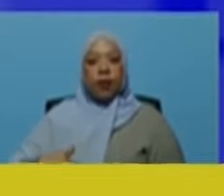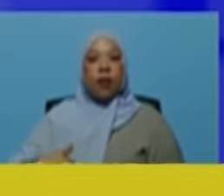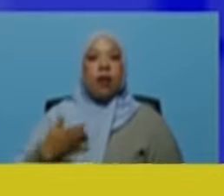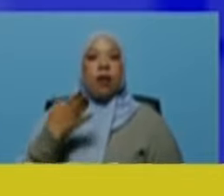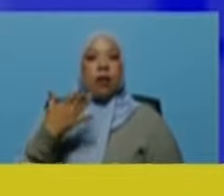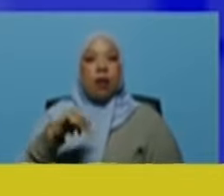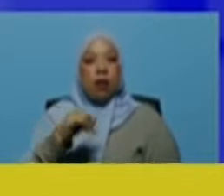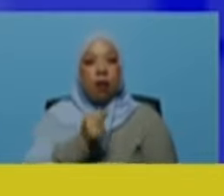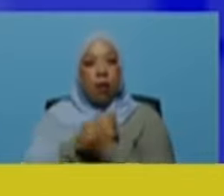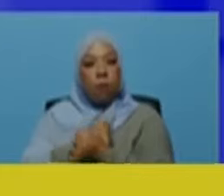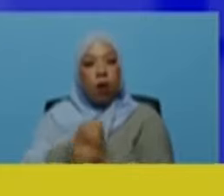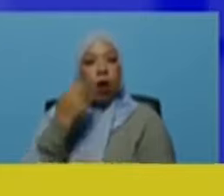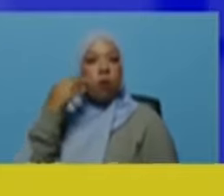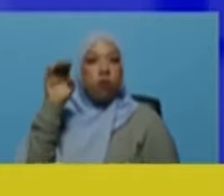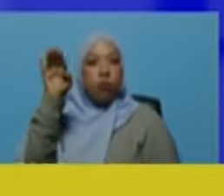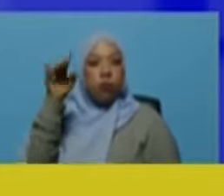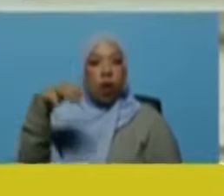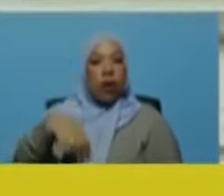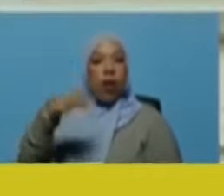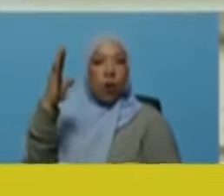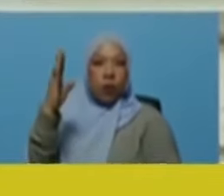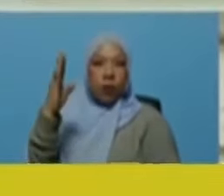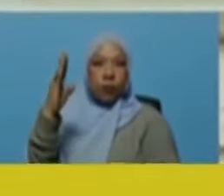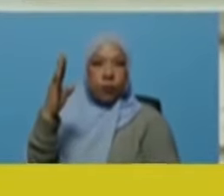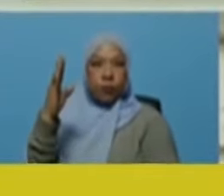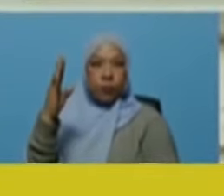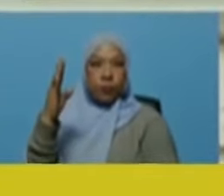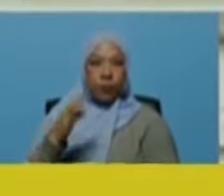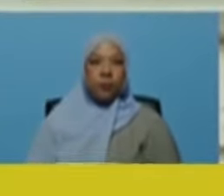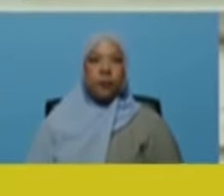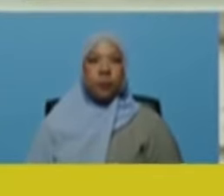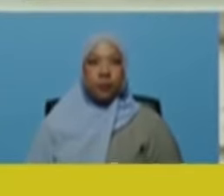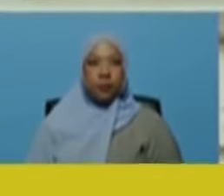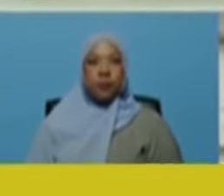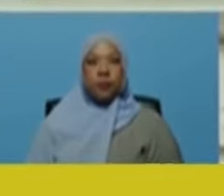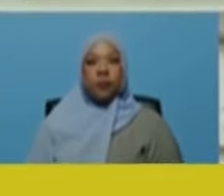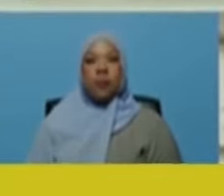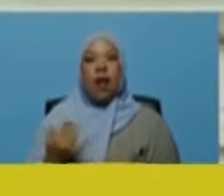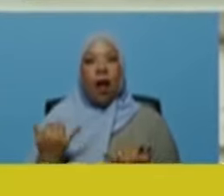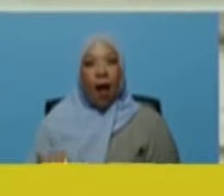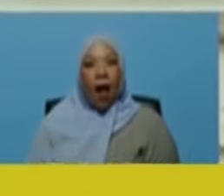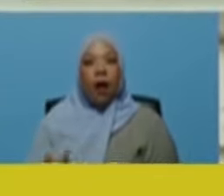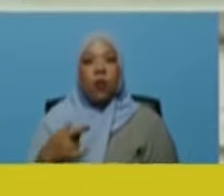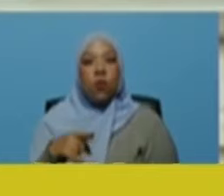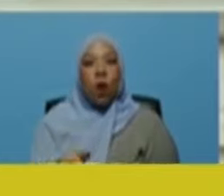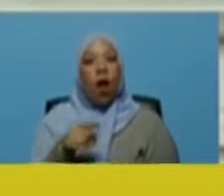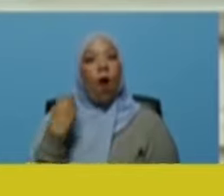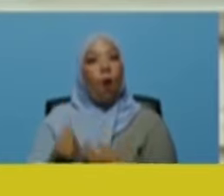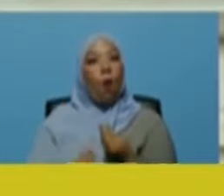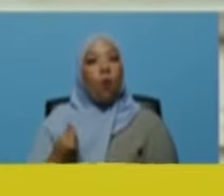to move on our beloved Venezuela to the future. Let's go now to State Lara,